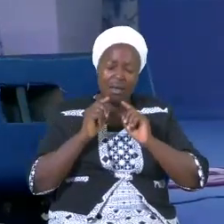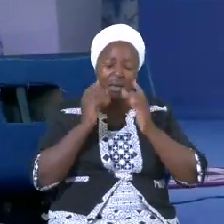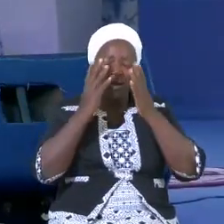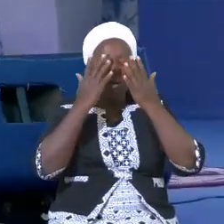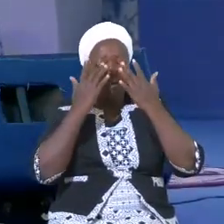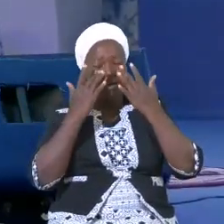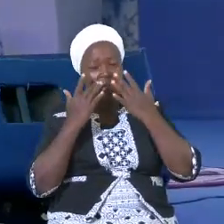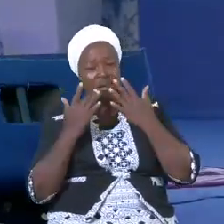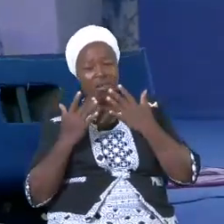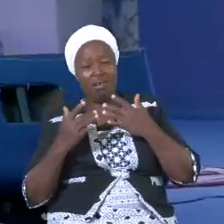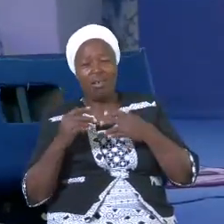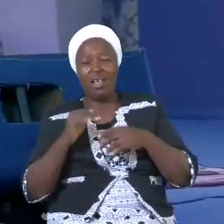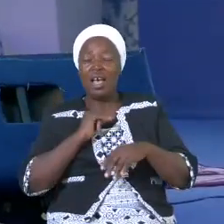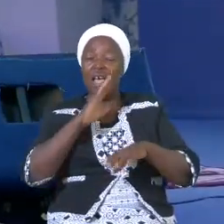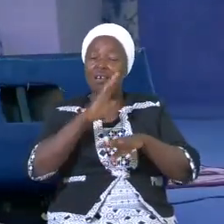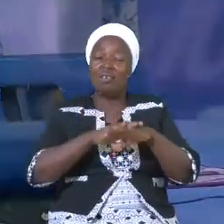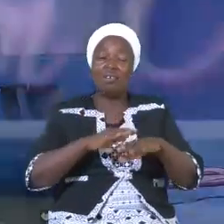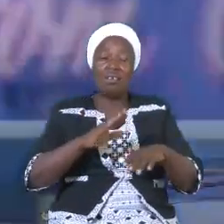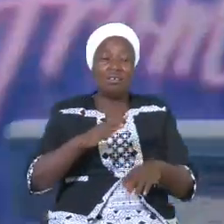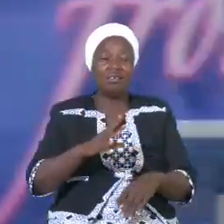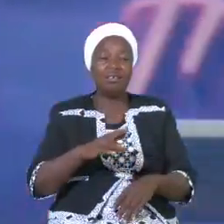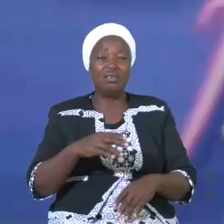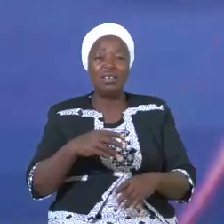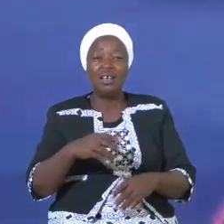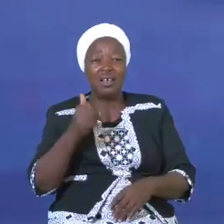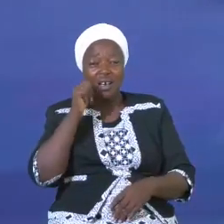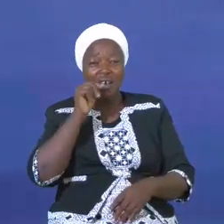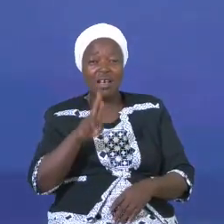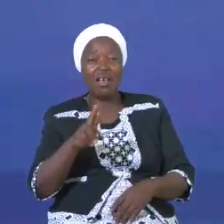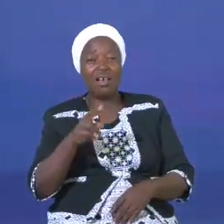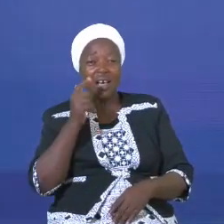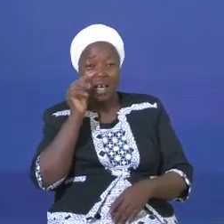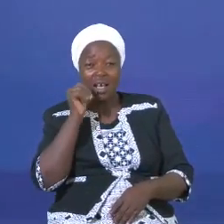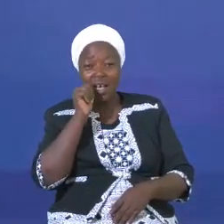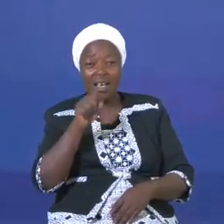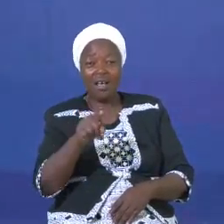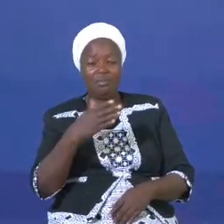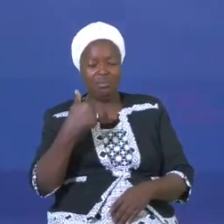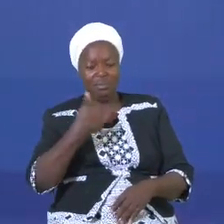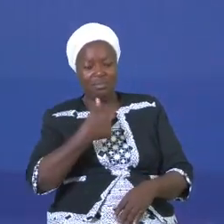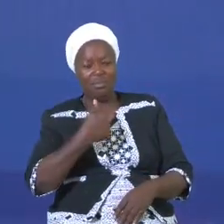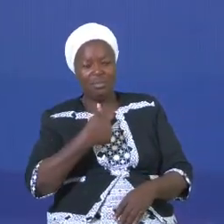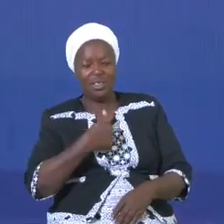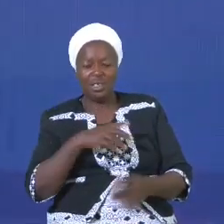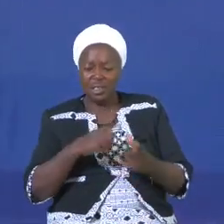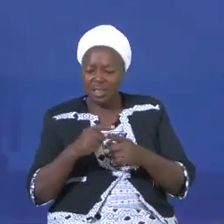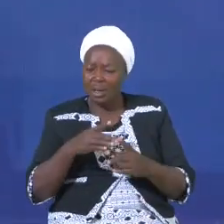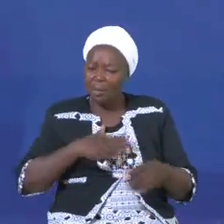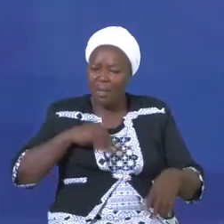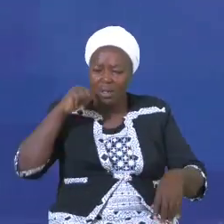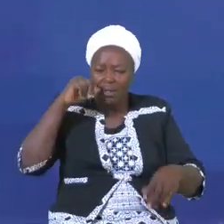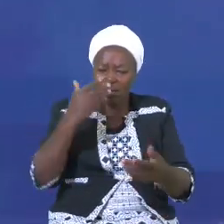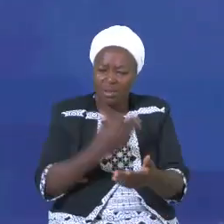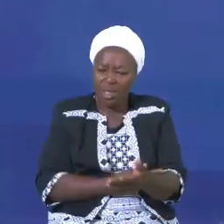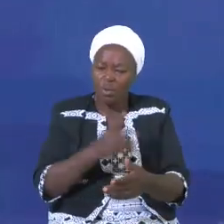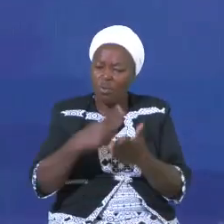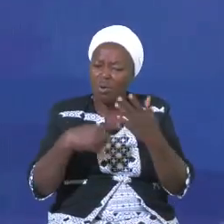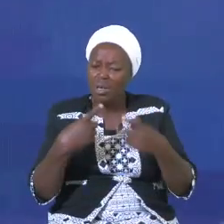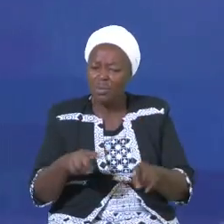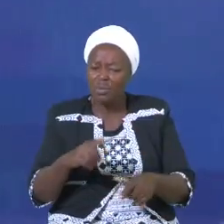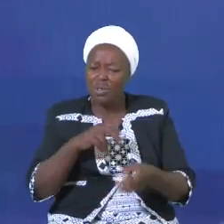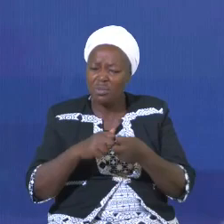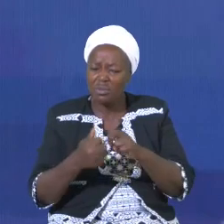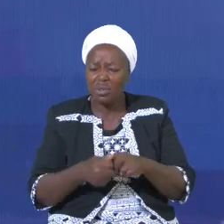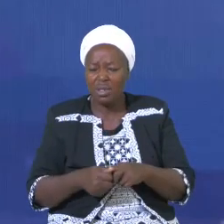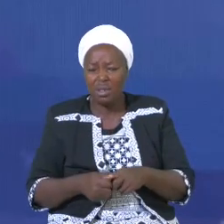i call her and i said you know my daughter what's the problem there he said everything